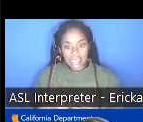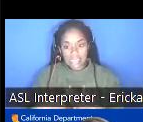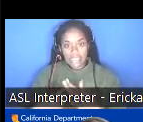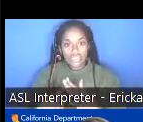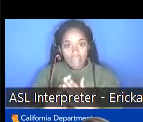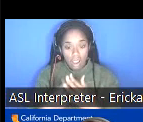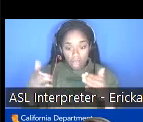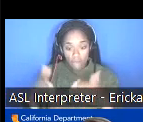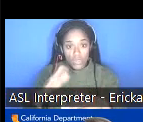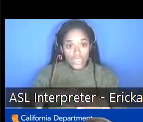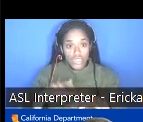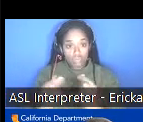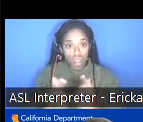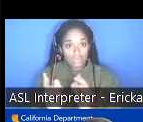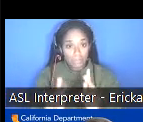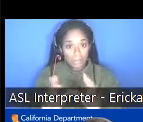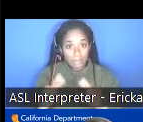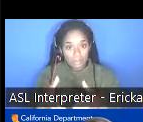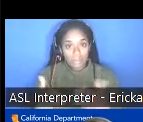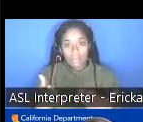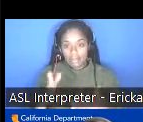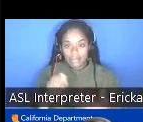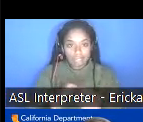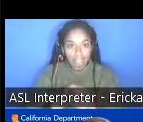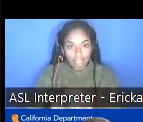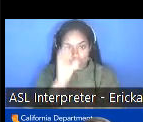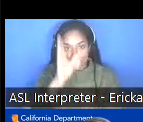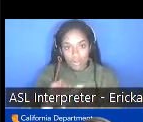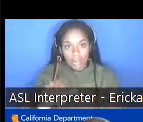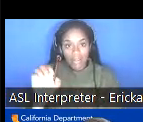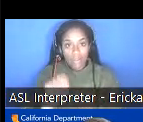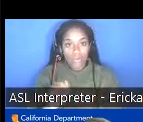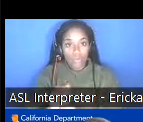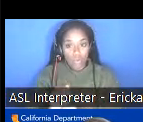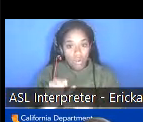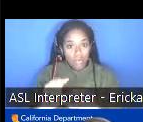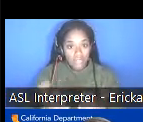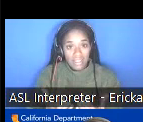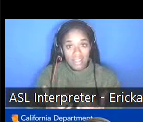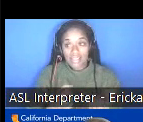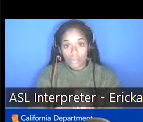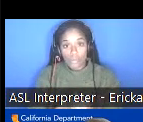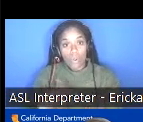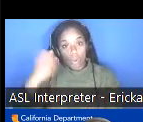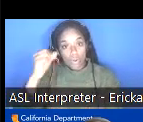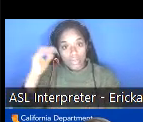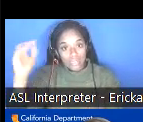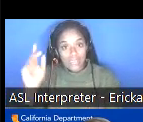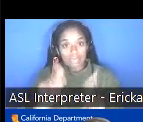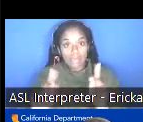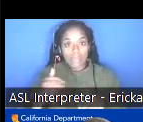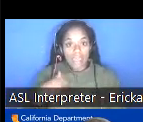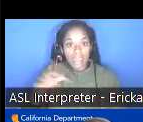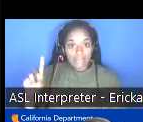focused, serving the direct care workforce that serves older adults, people with disabilities, people living with dementia